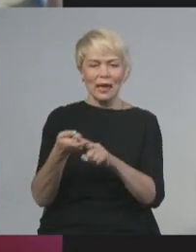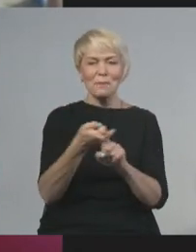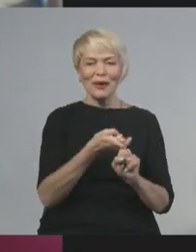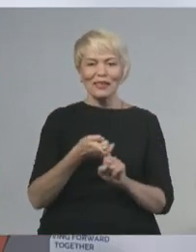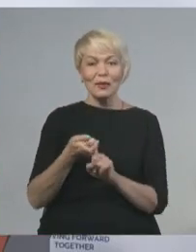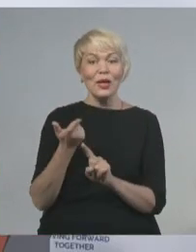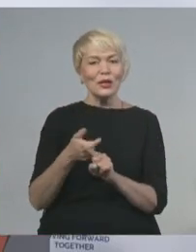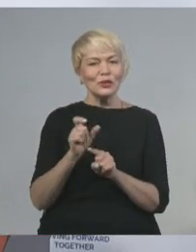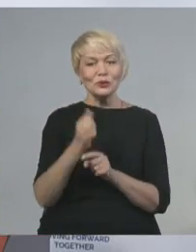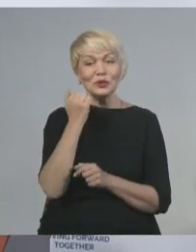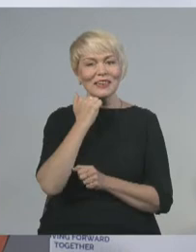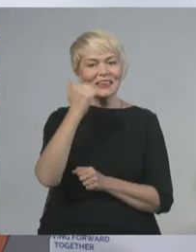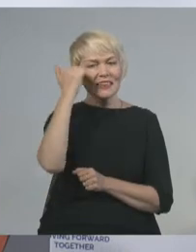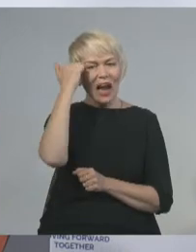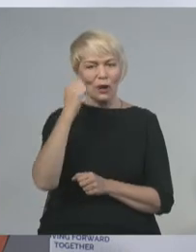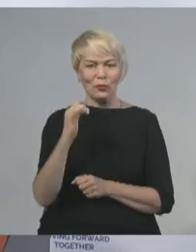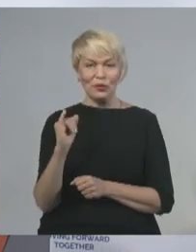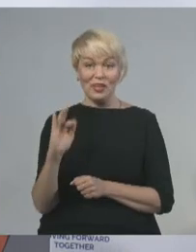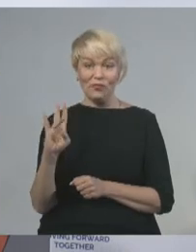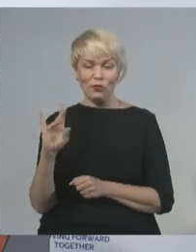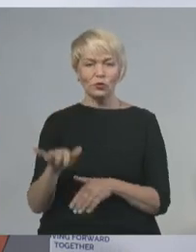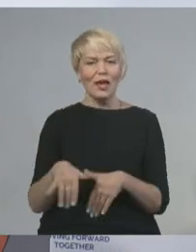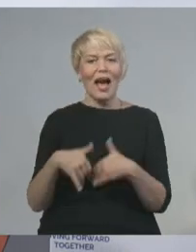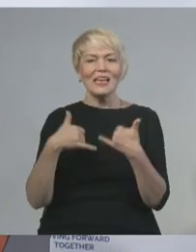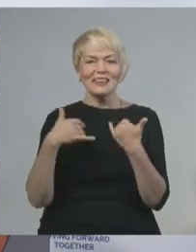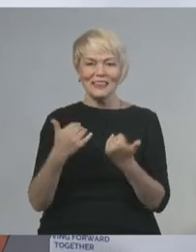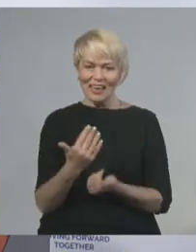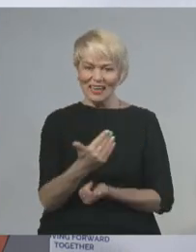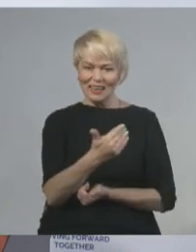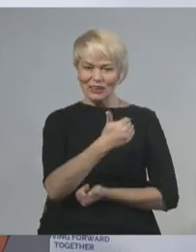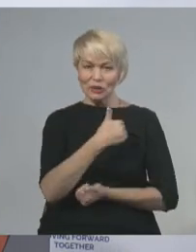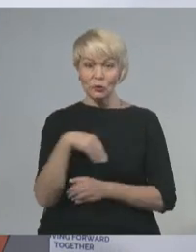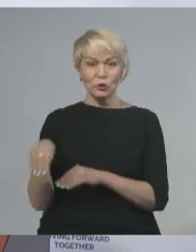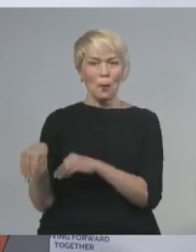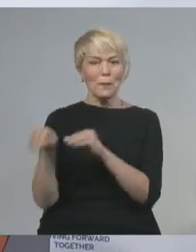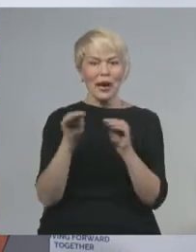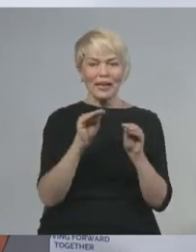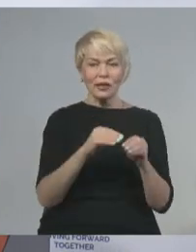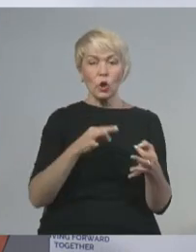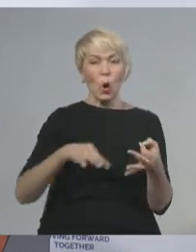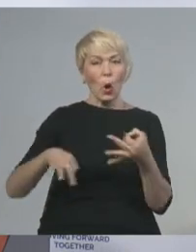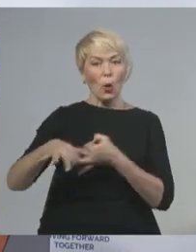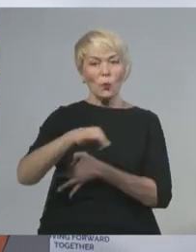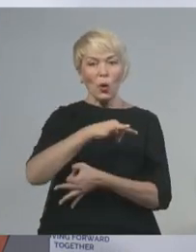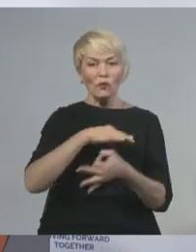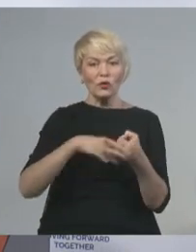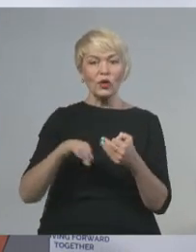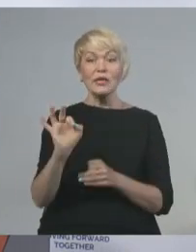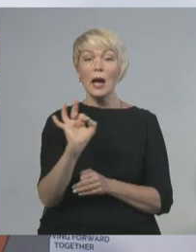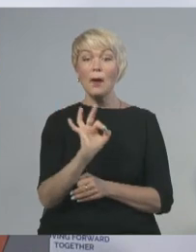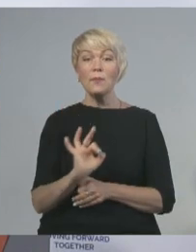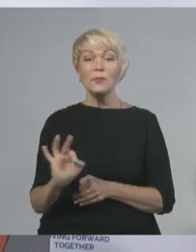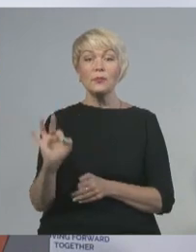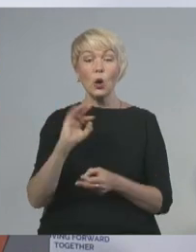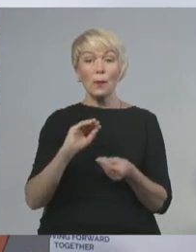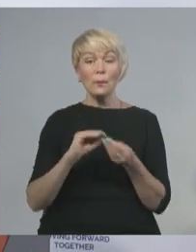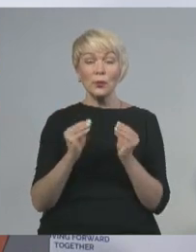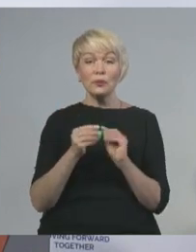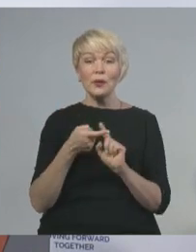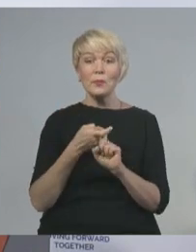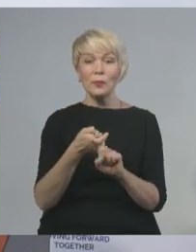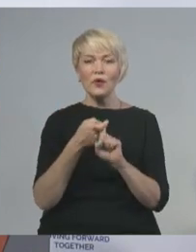let let me now turn to this in information disinformation propaganda issues because it is something